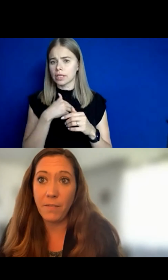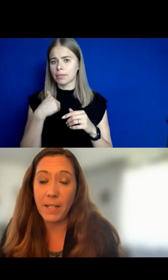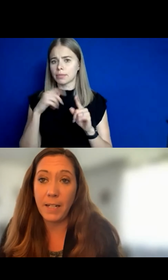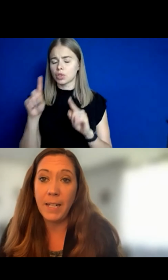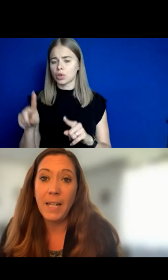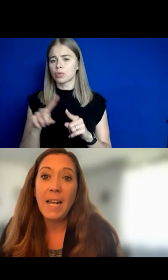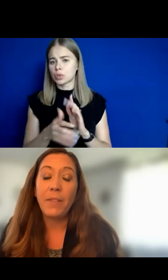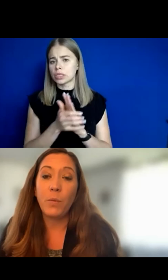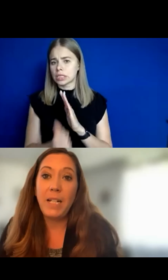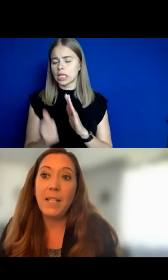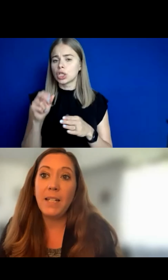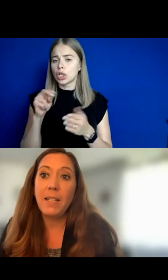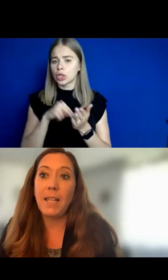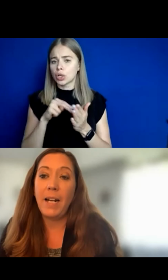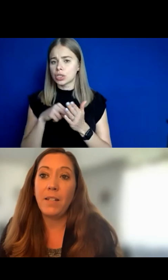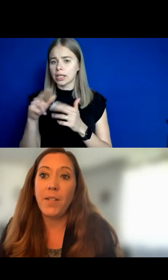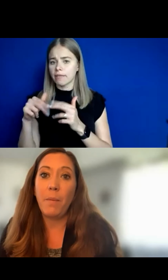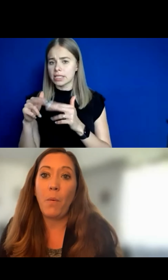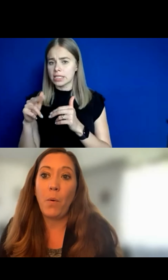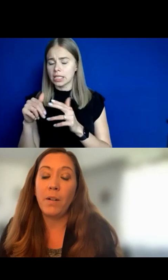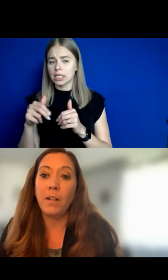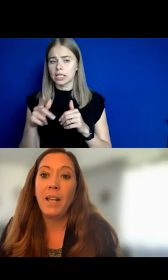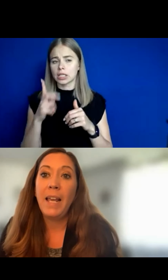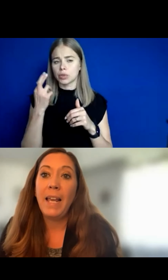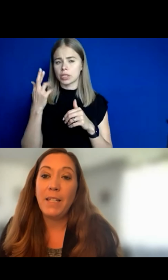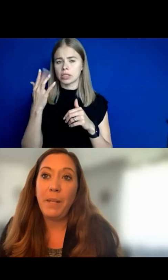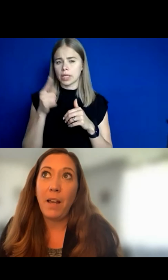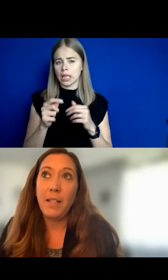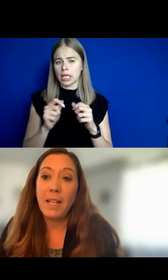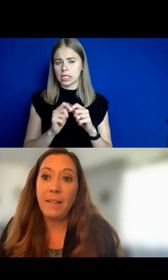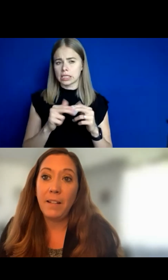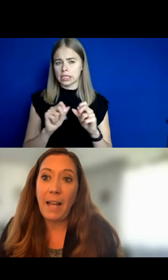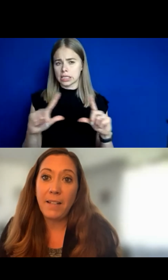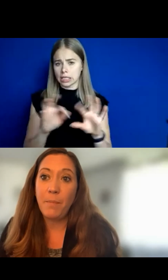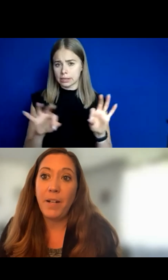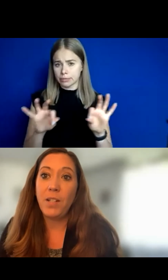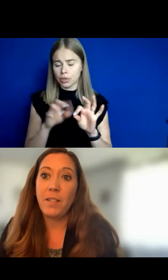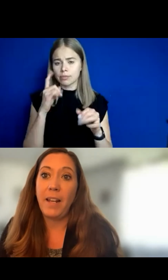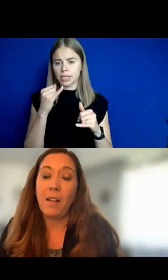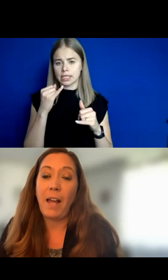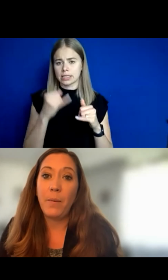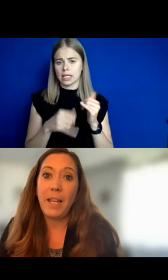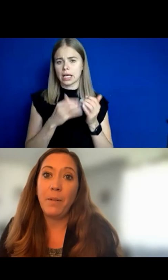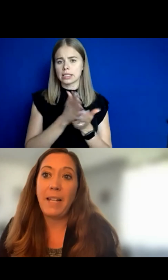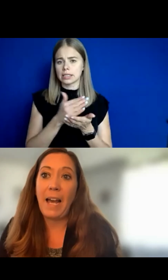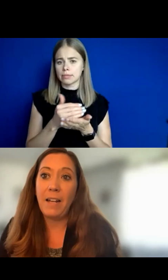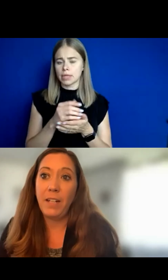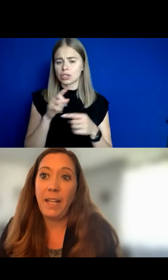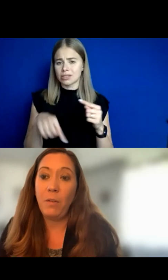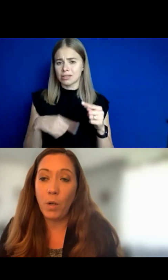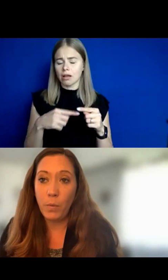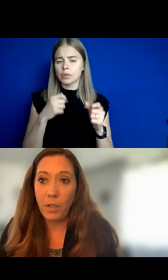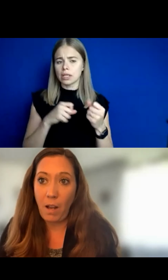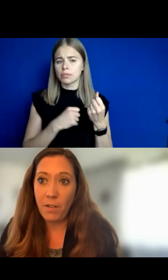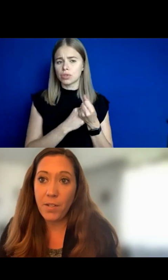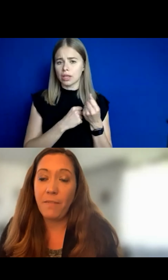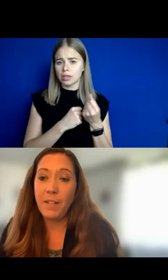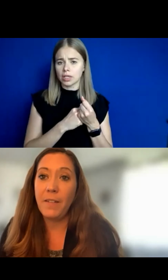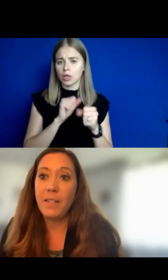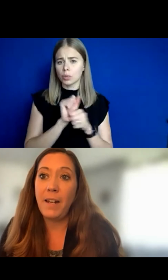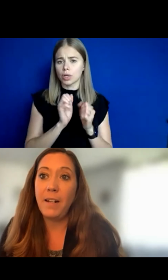nursing facility. The reason this slide is so important is because in the last budget cycle, I was able to advocate, work with the